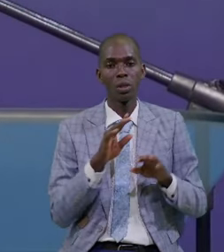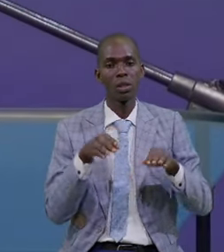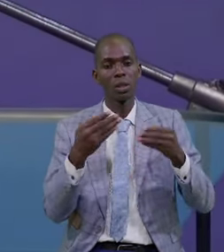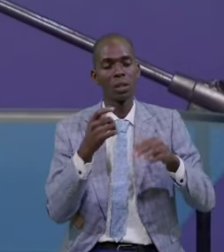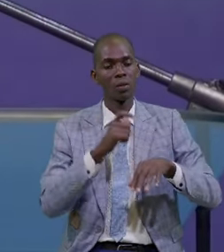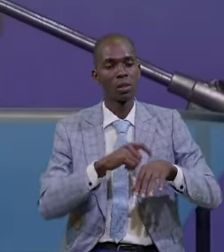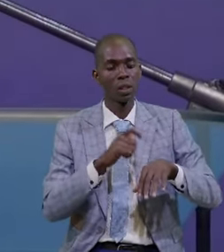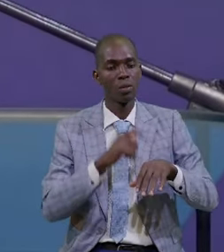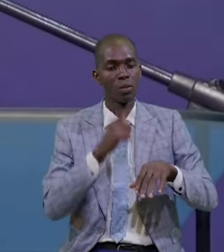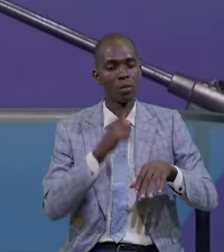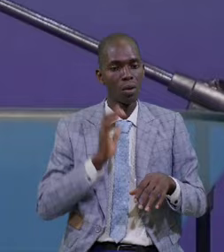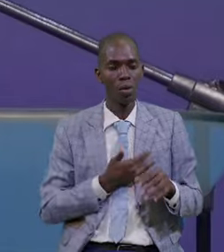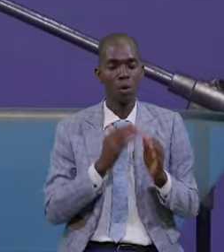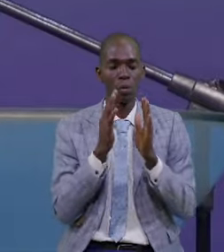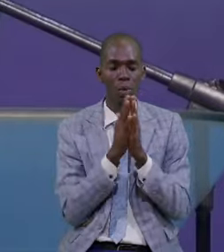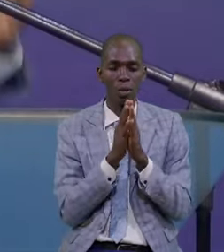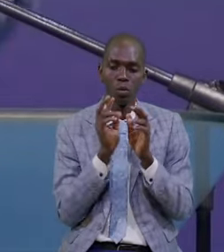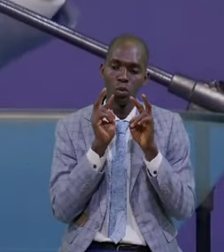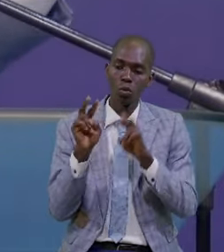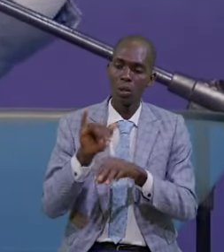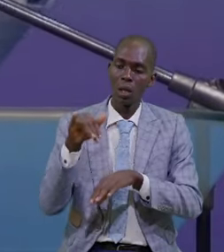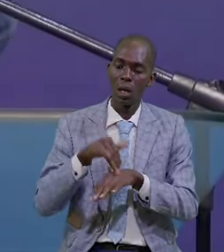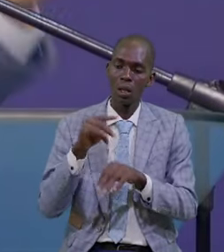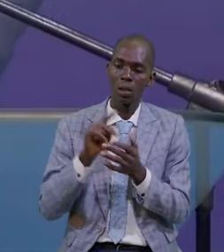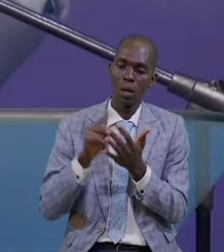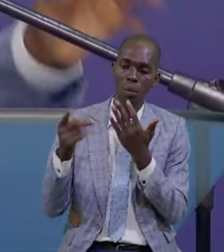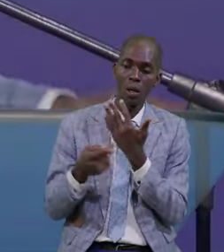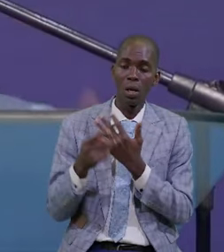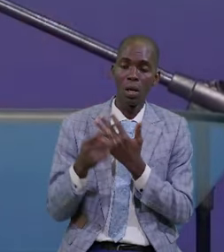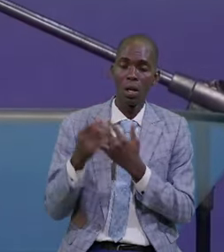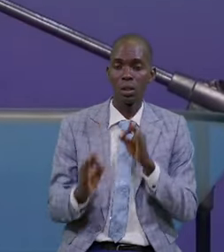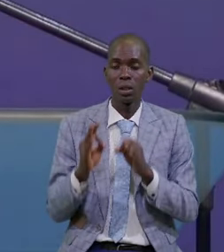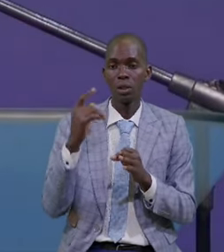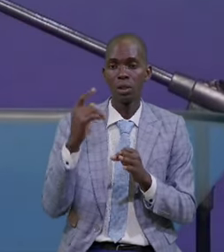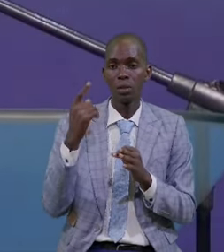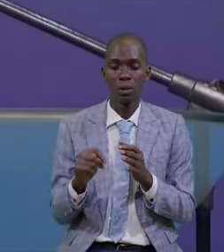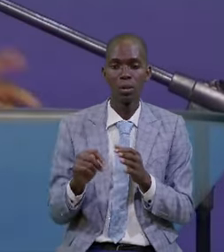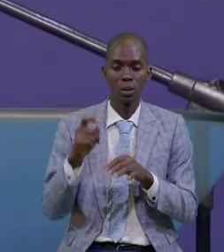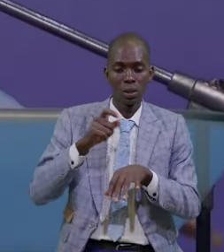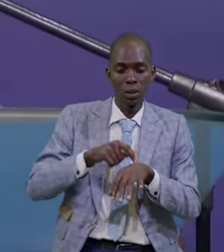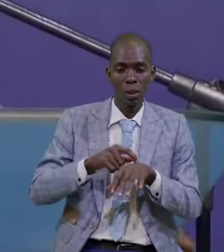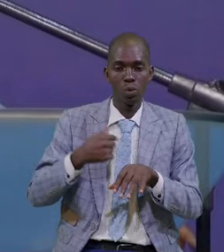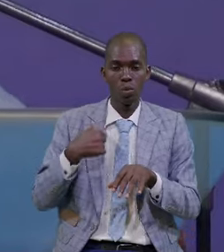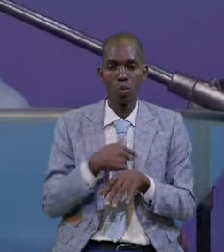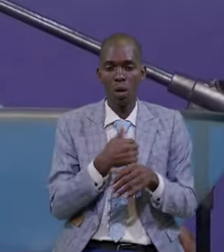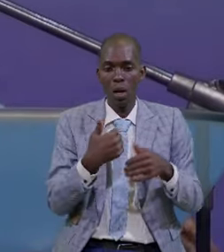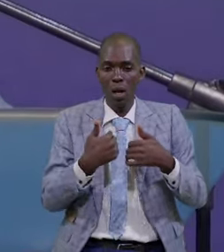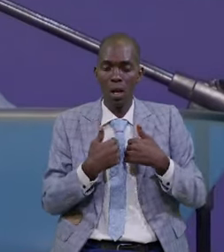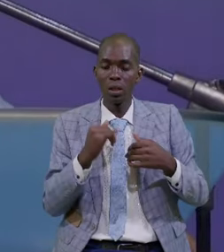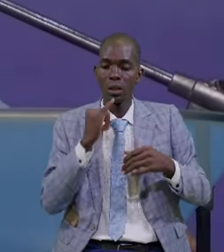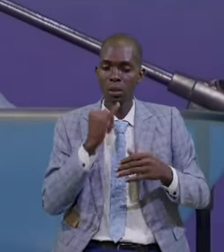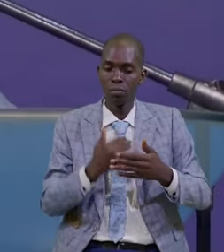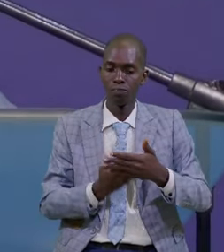the program. And if the time is going beyond that time, God, I'm